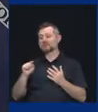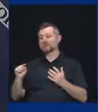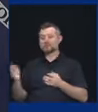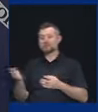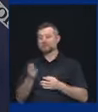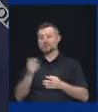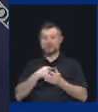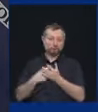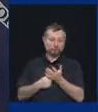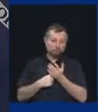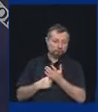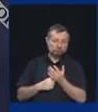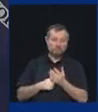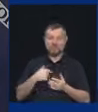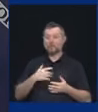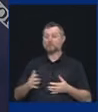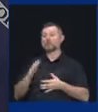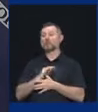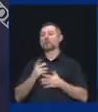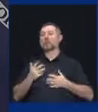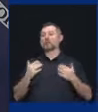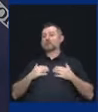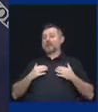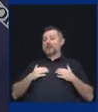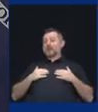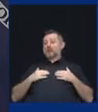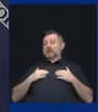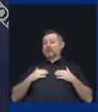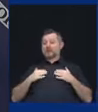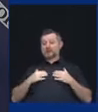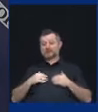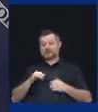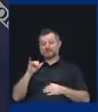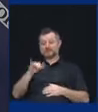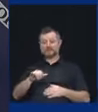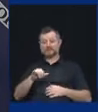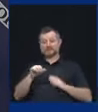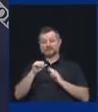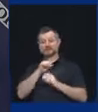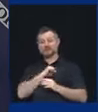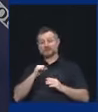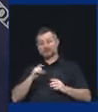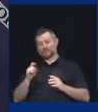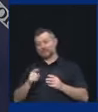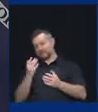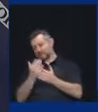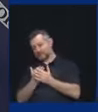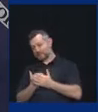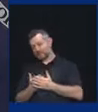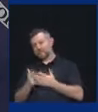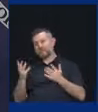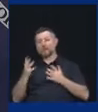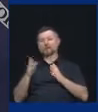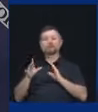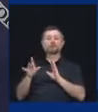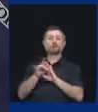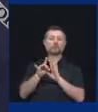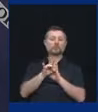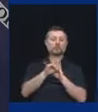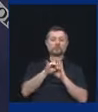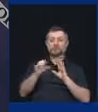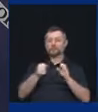thing to get done are the appointments and the Senate confirmations of the appointees. That's really